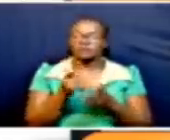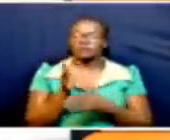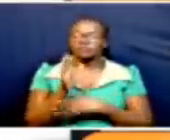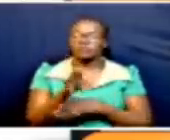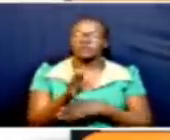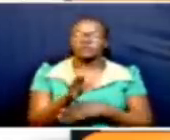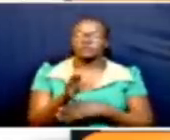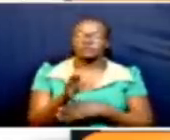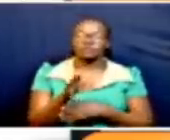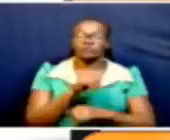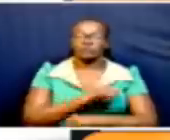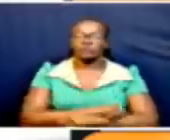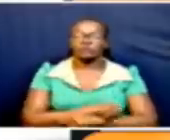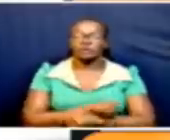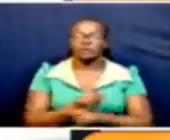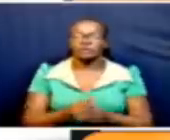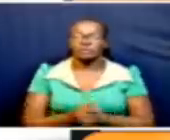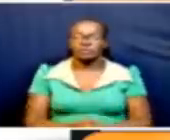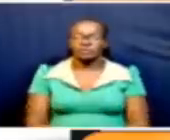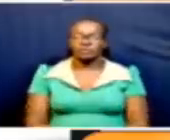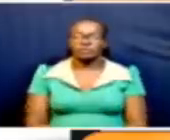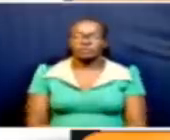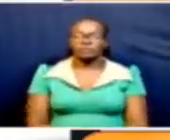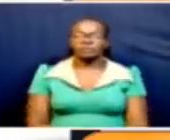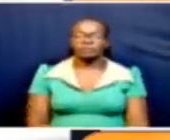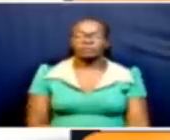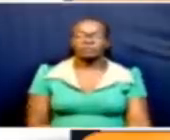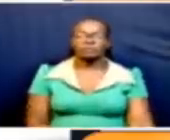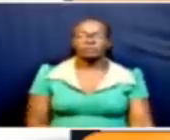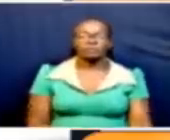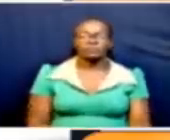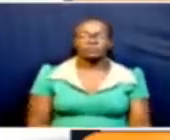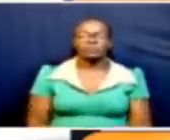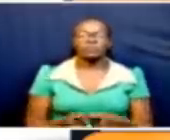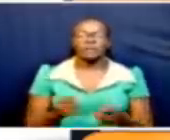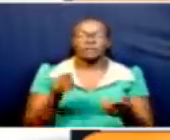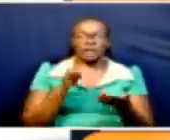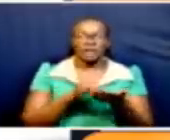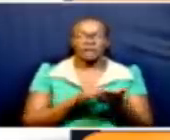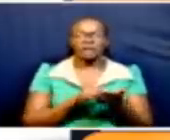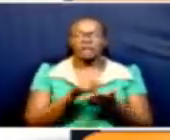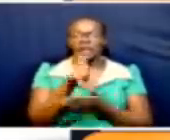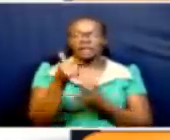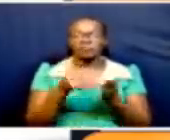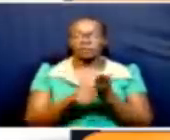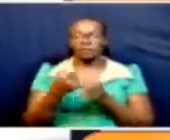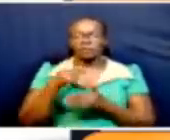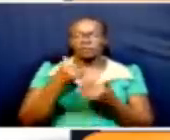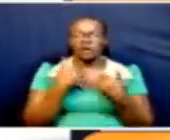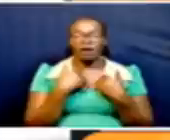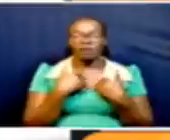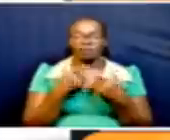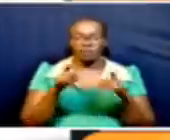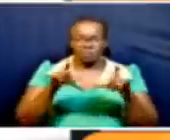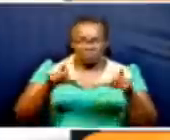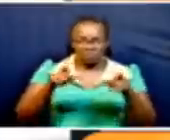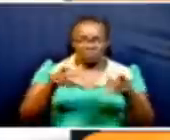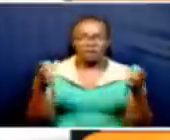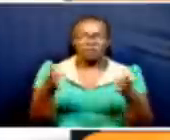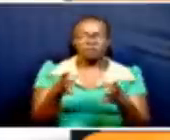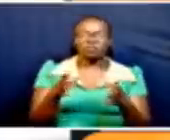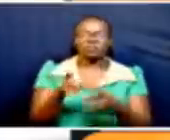protects you, it takes you to, you know. And again, the other problem that we have, and I'm sorry, I'm still a journalist and I'm not bashing anybody. The media also